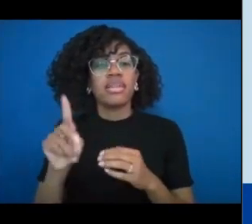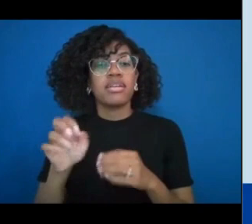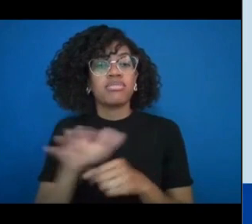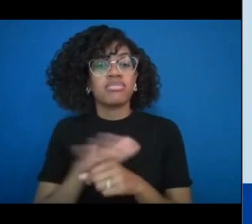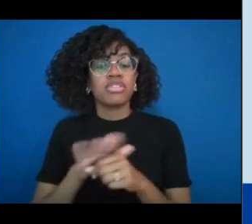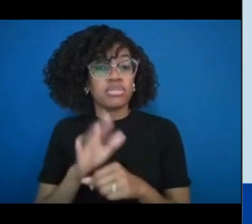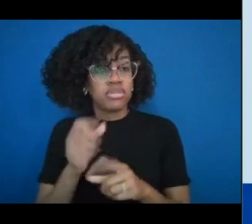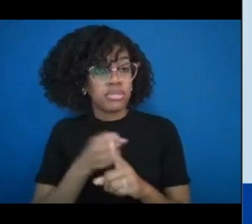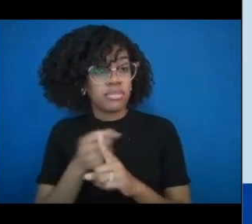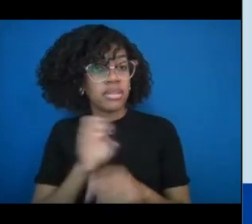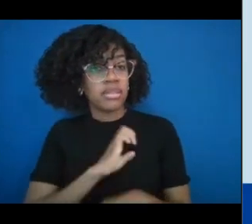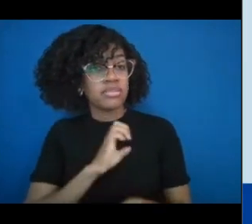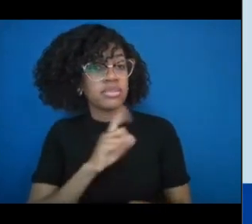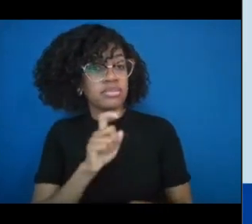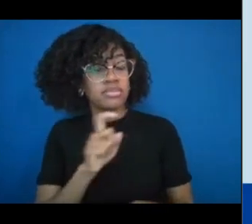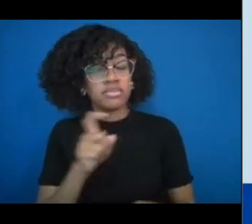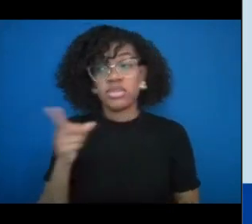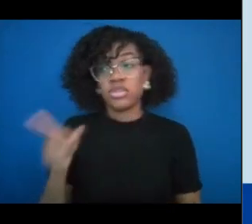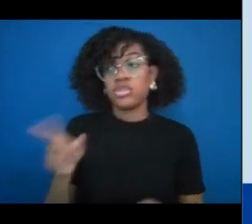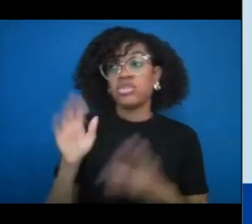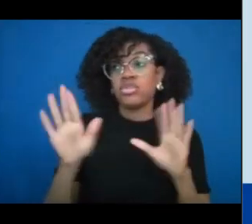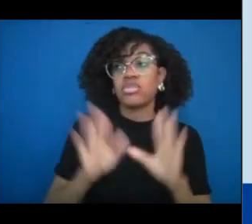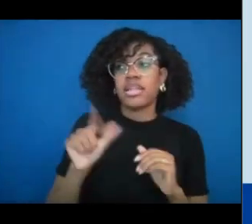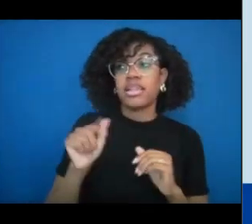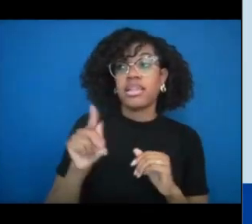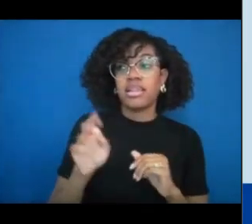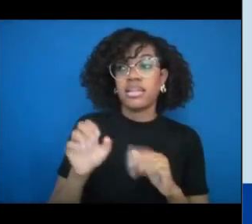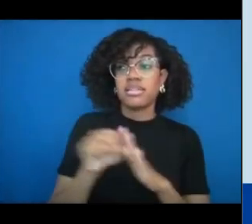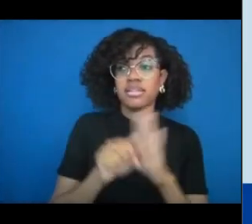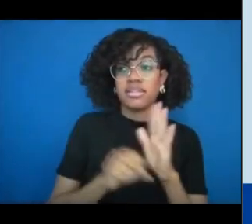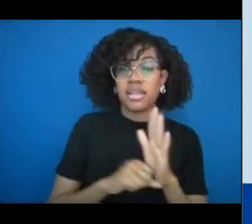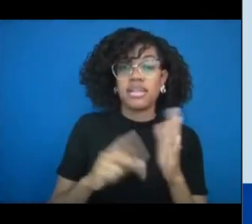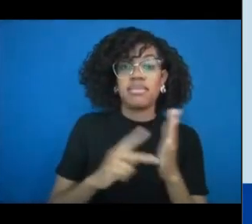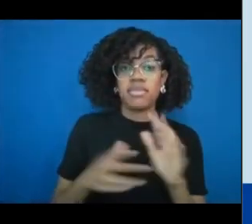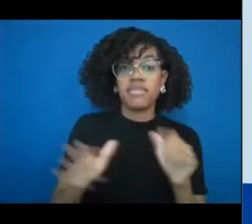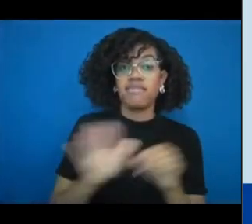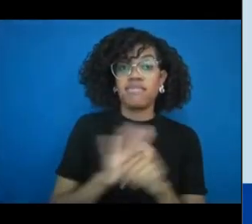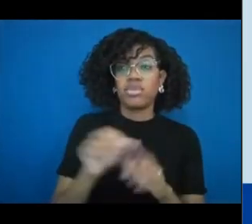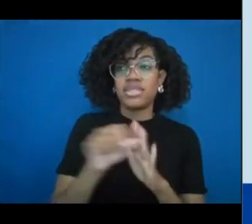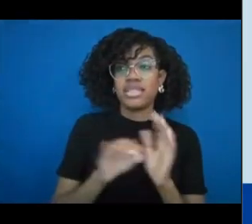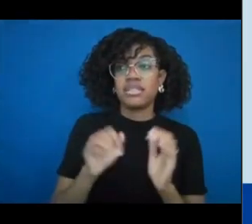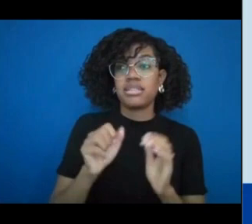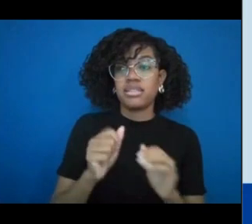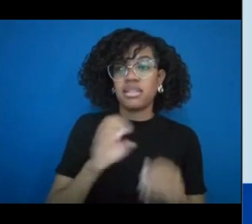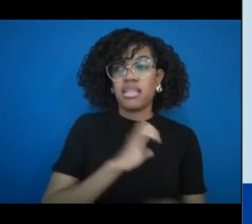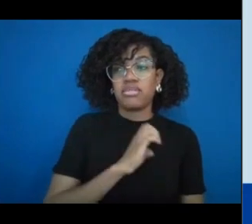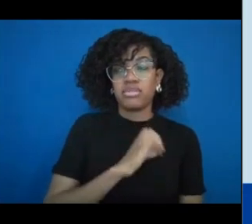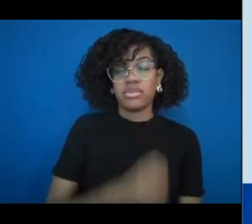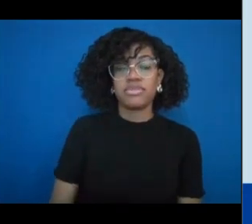you are a Great Lakes state, your whole state is eligible.